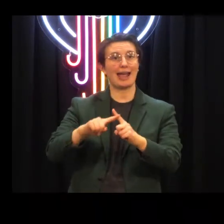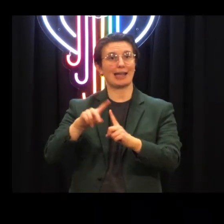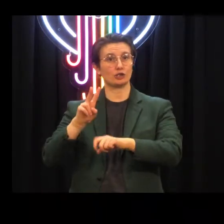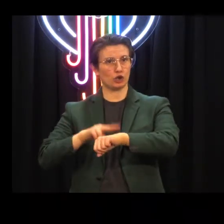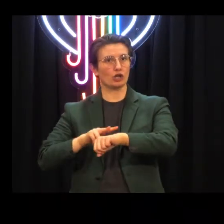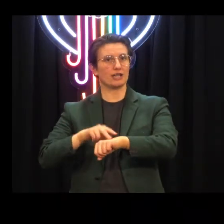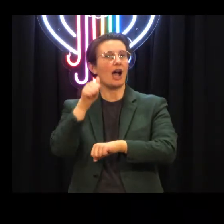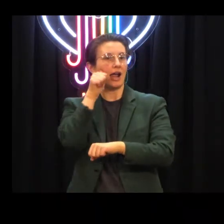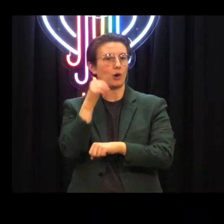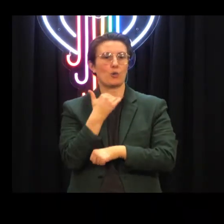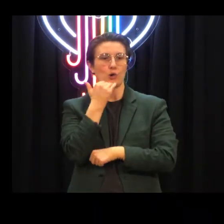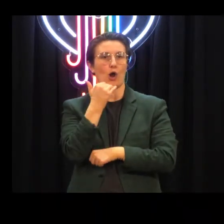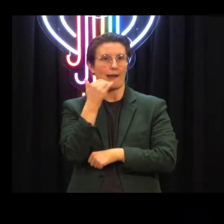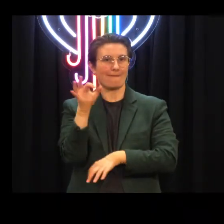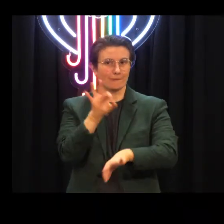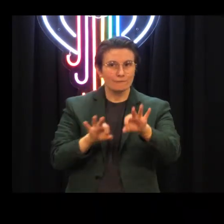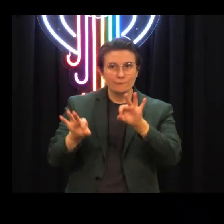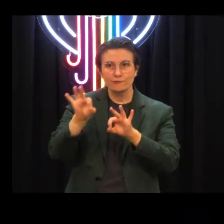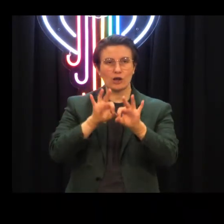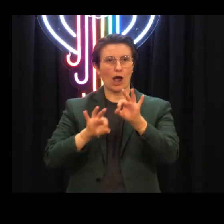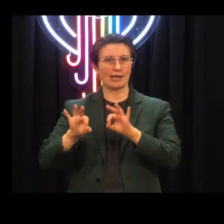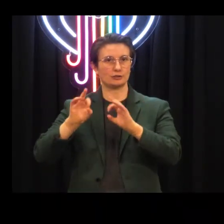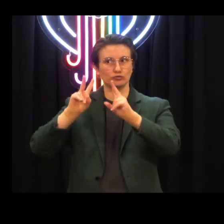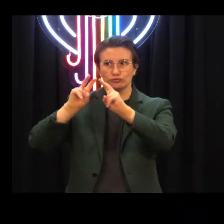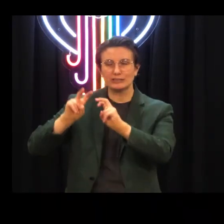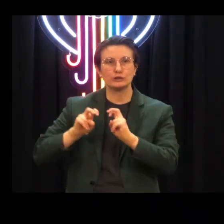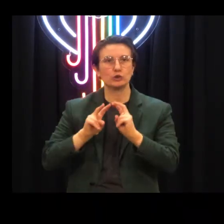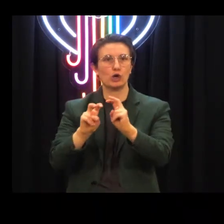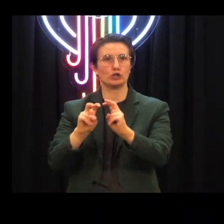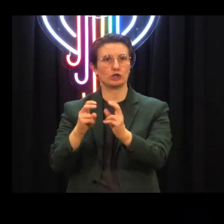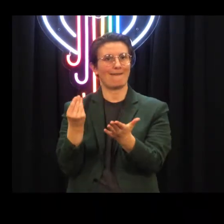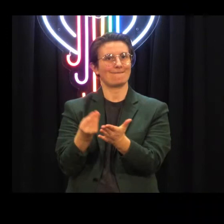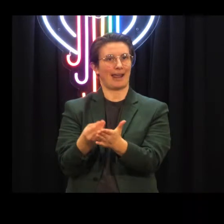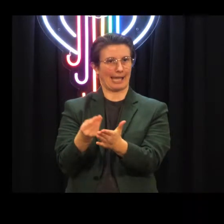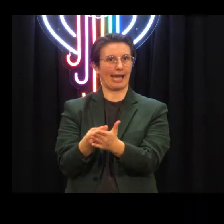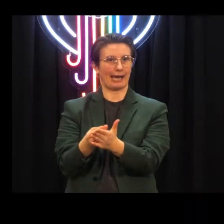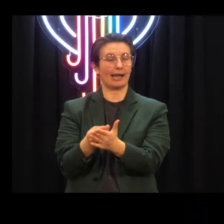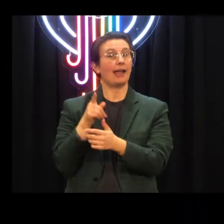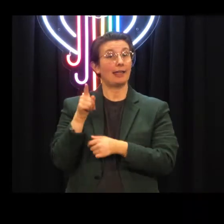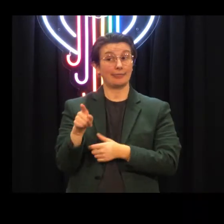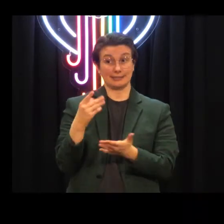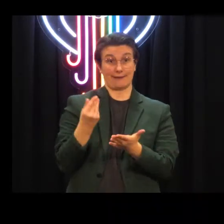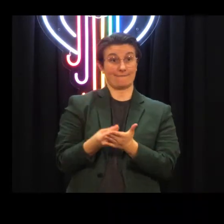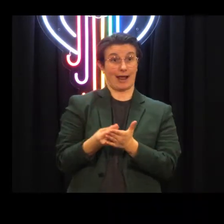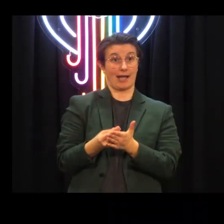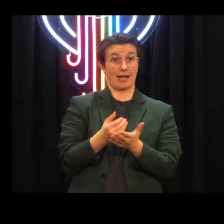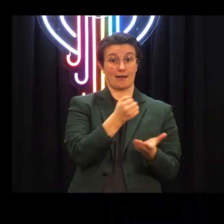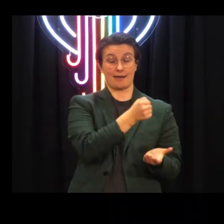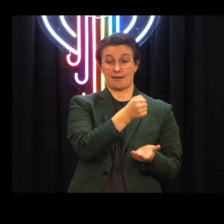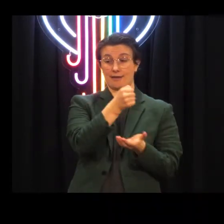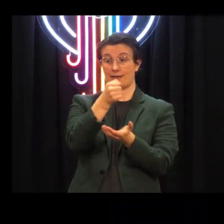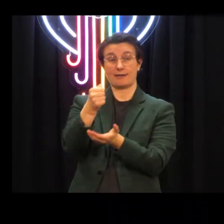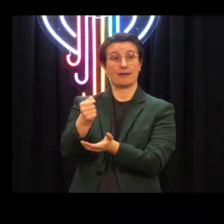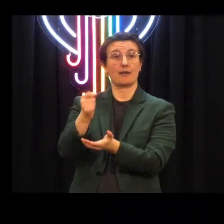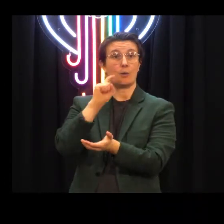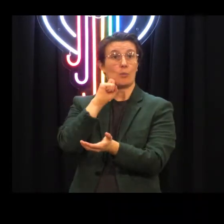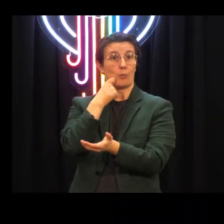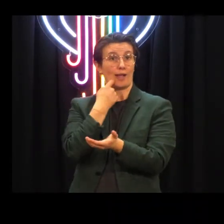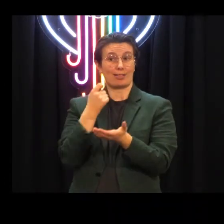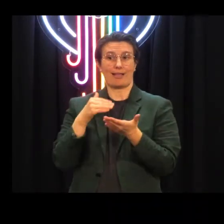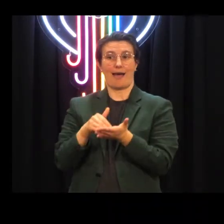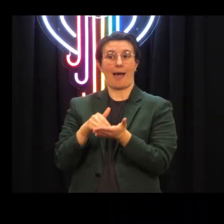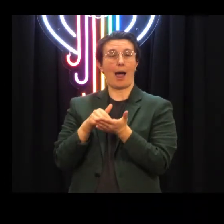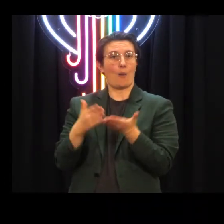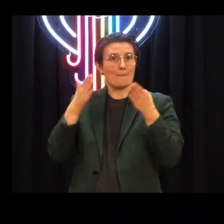in our domestic science capabilities. This new fund will focus on areas such as better understanding of disease